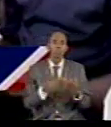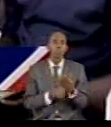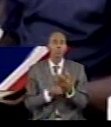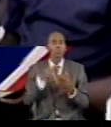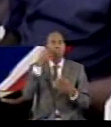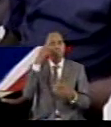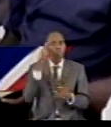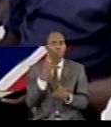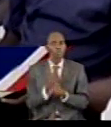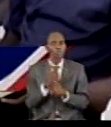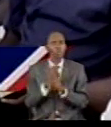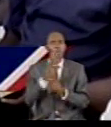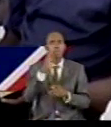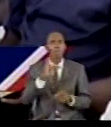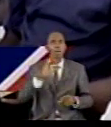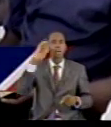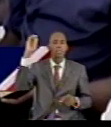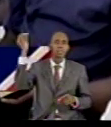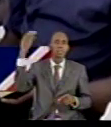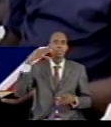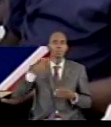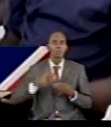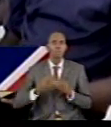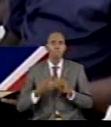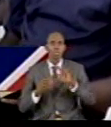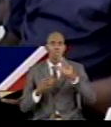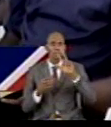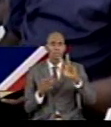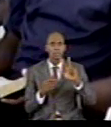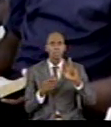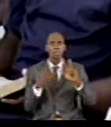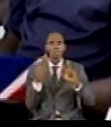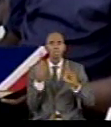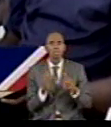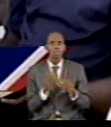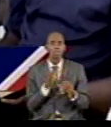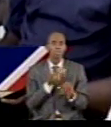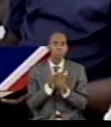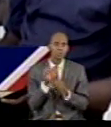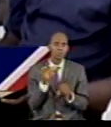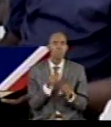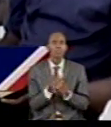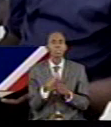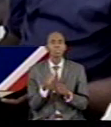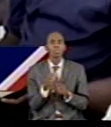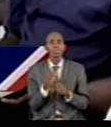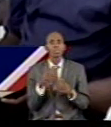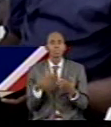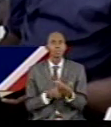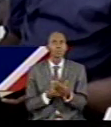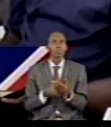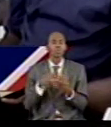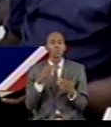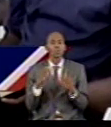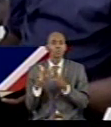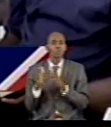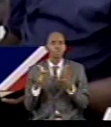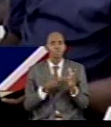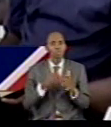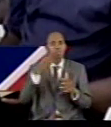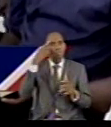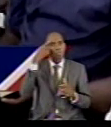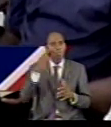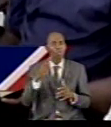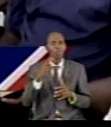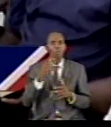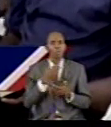grace. Number three, the sufficient gospel of Jesus for